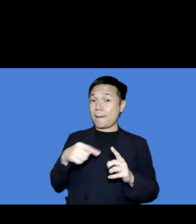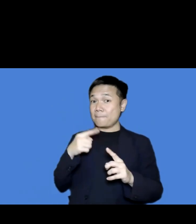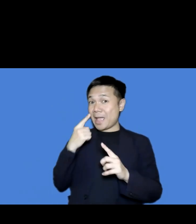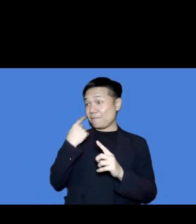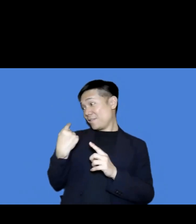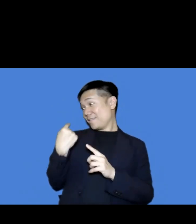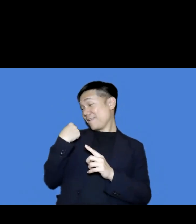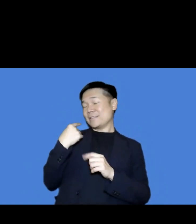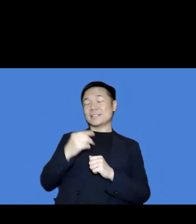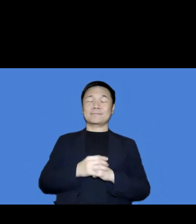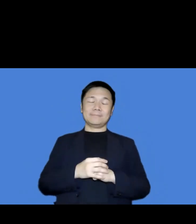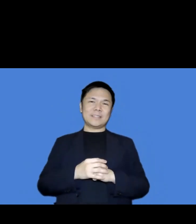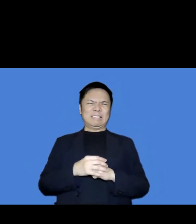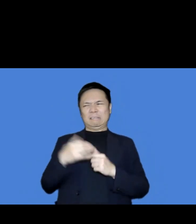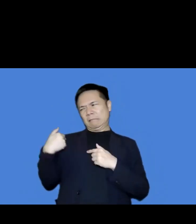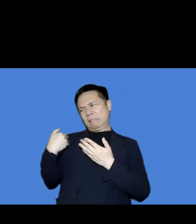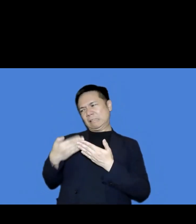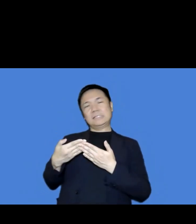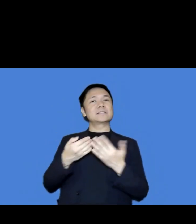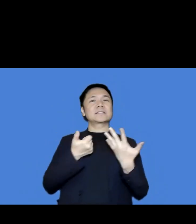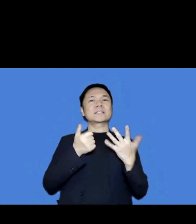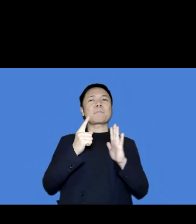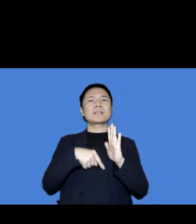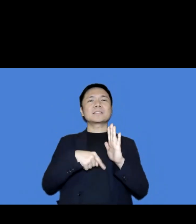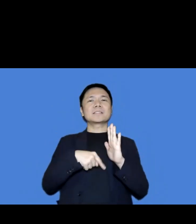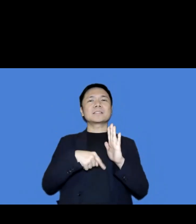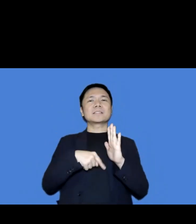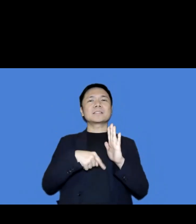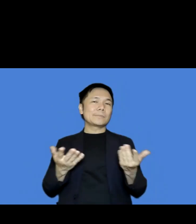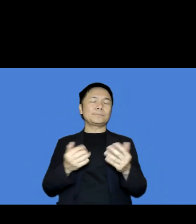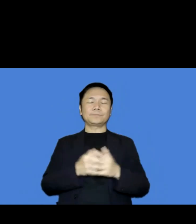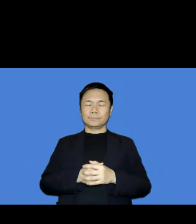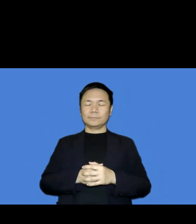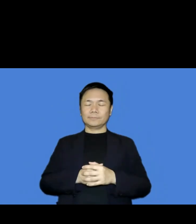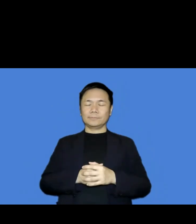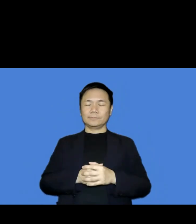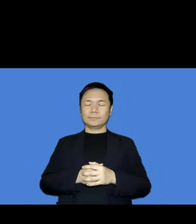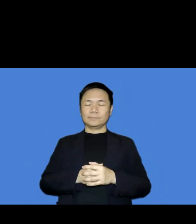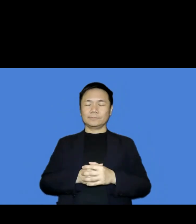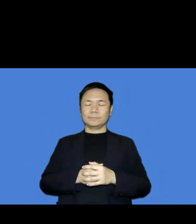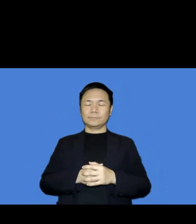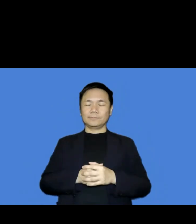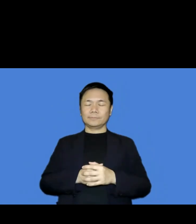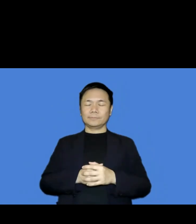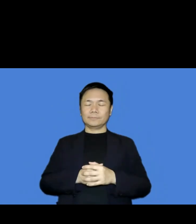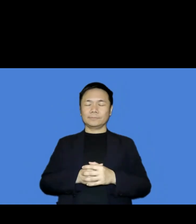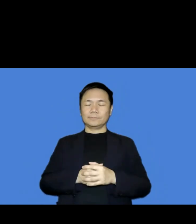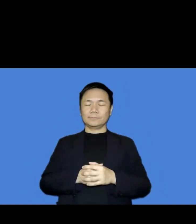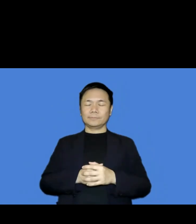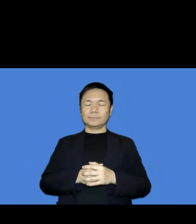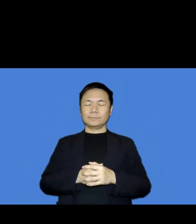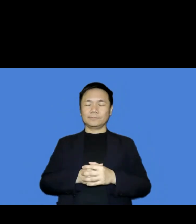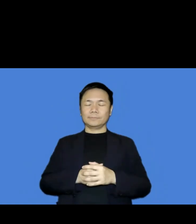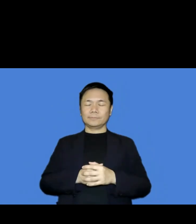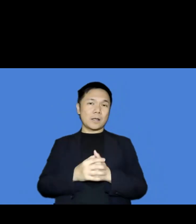last 6 months, particularly because of the elections that India had in 2024 in the month